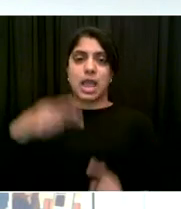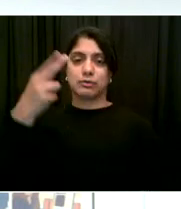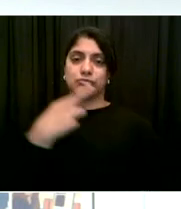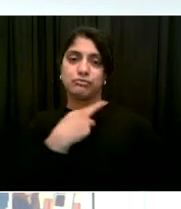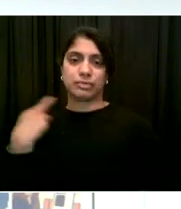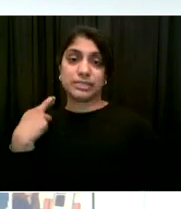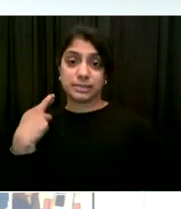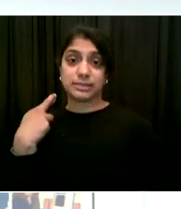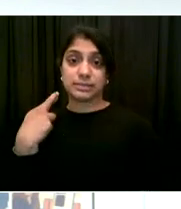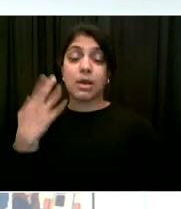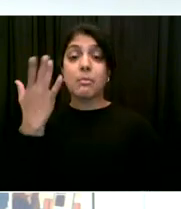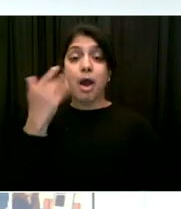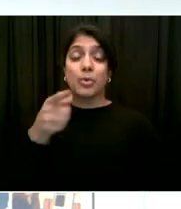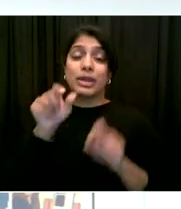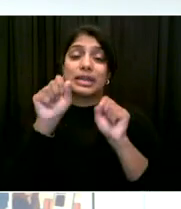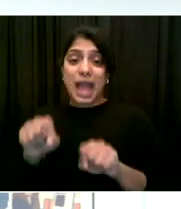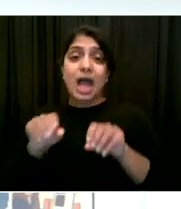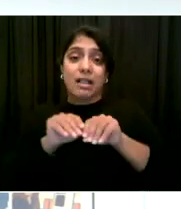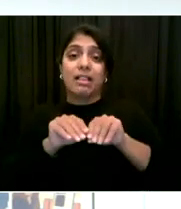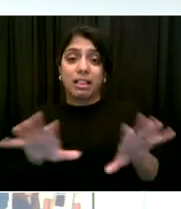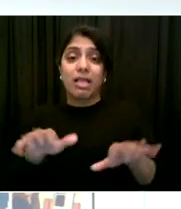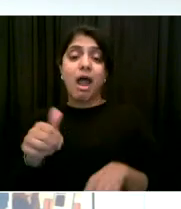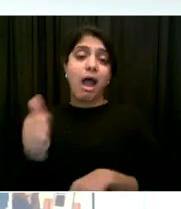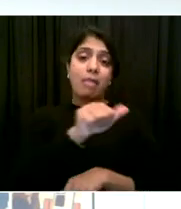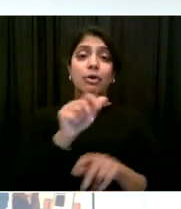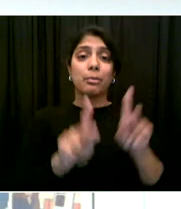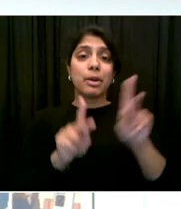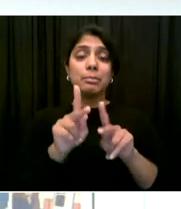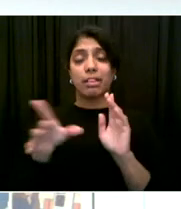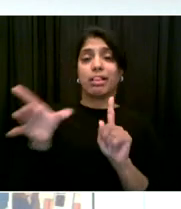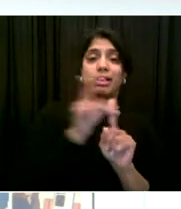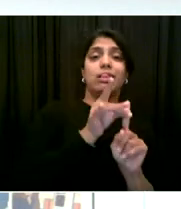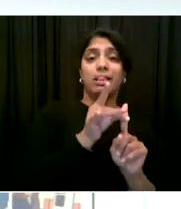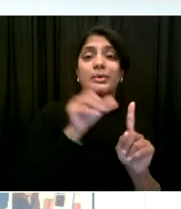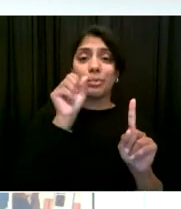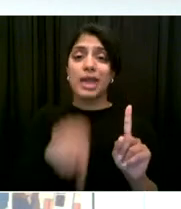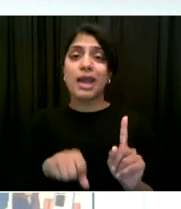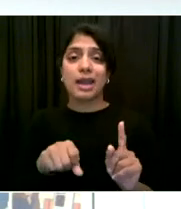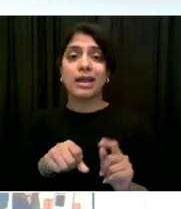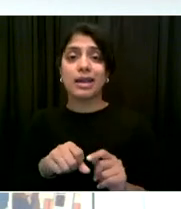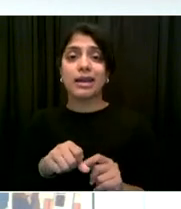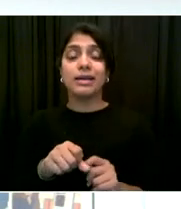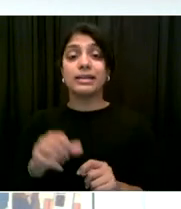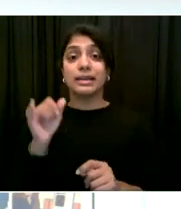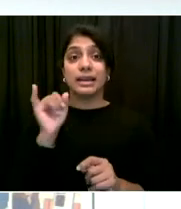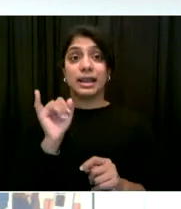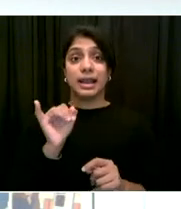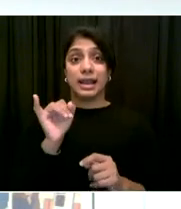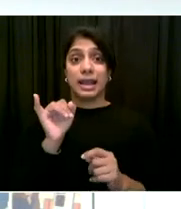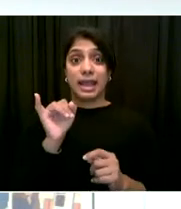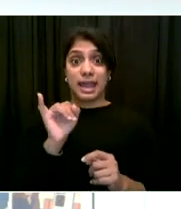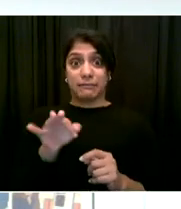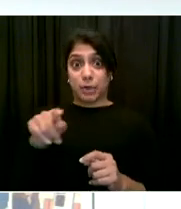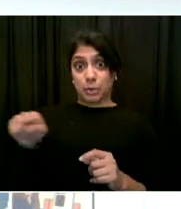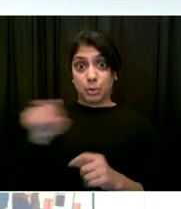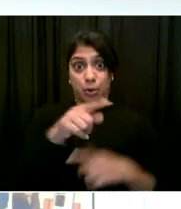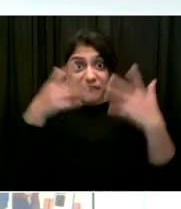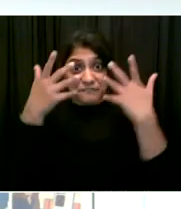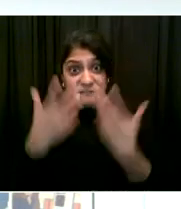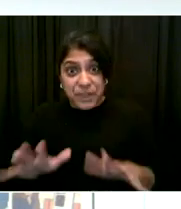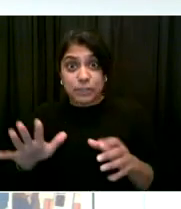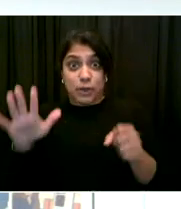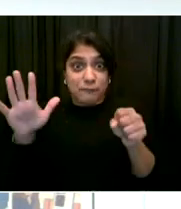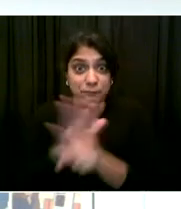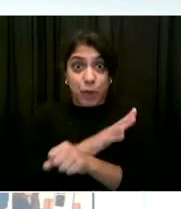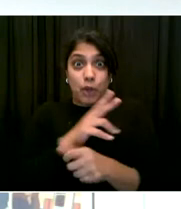spectrum, if you are fully vaccinated and you have your booster dose and you are not in one of the